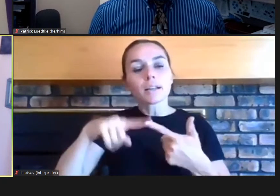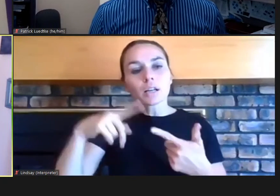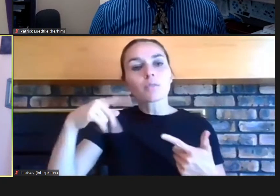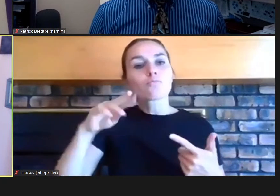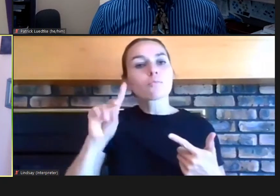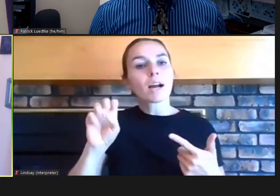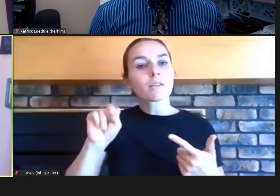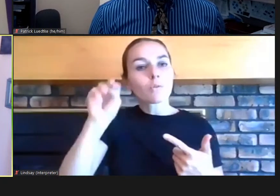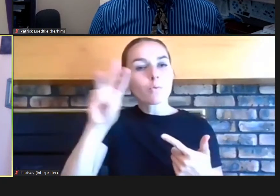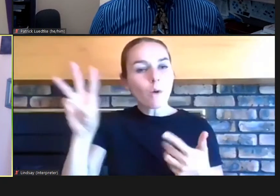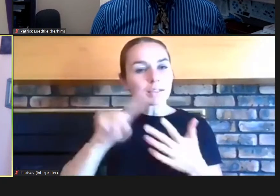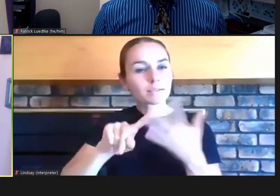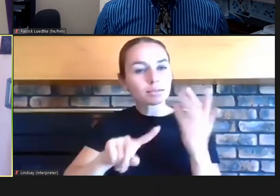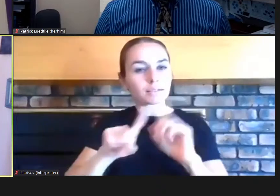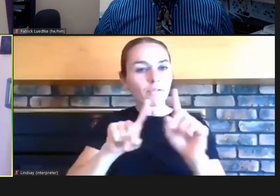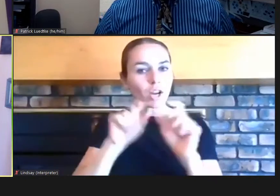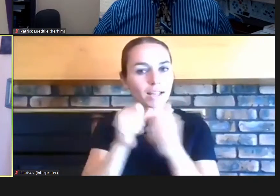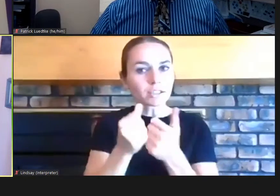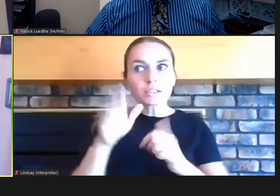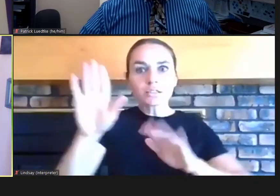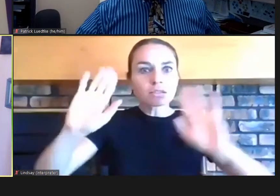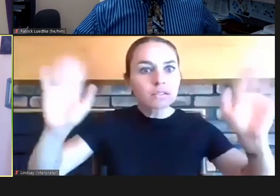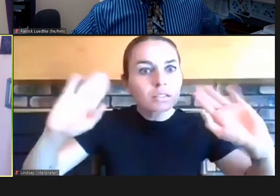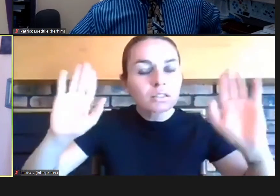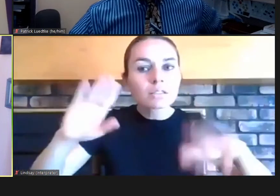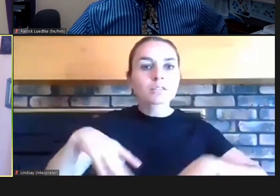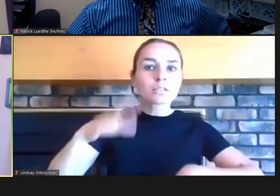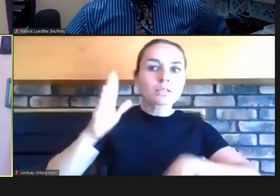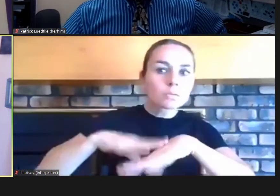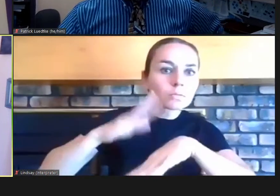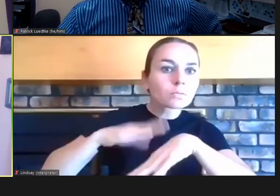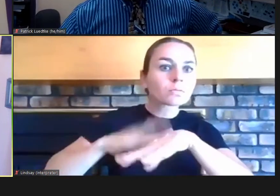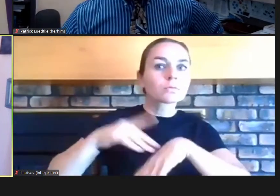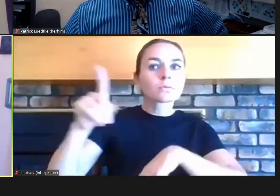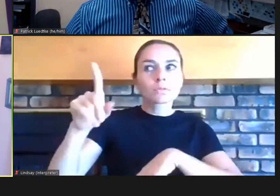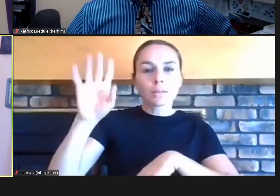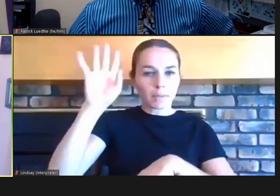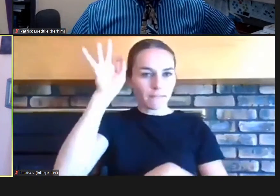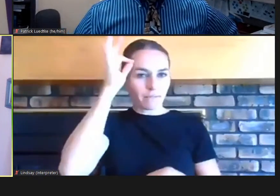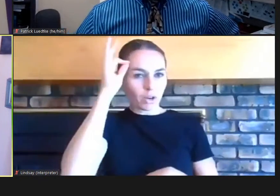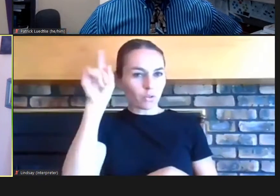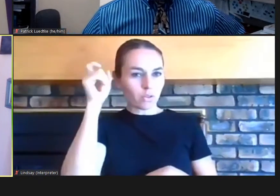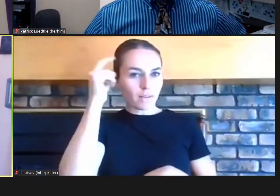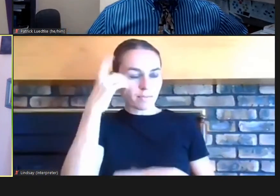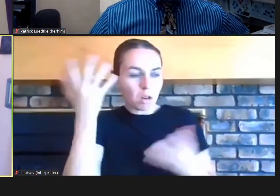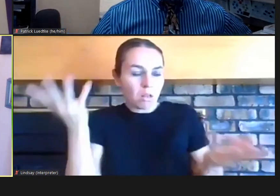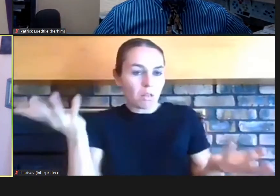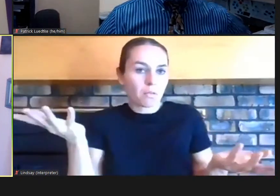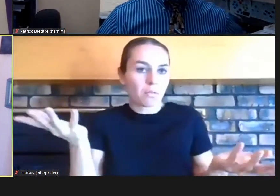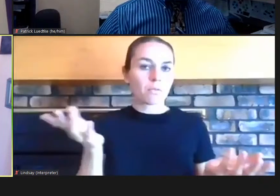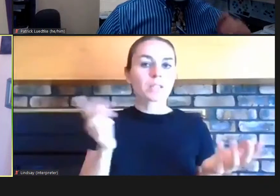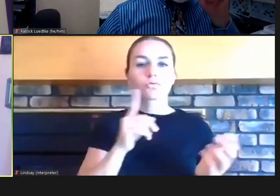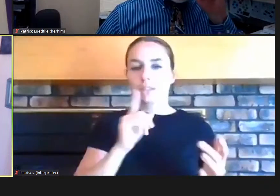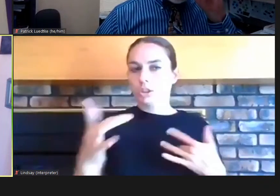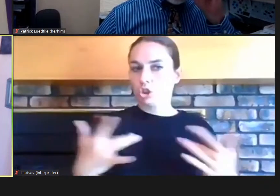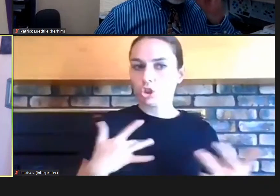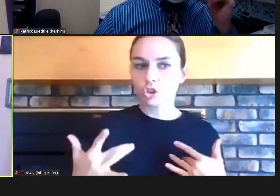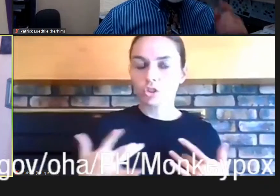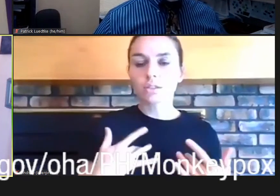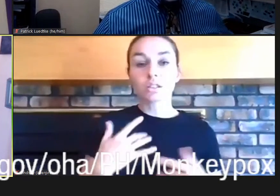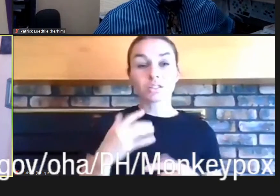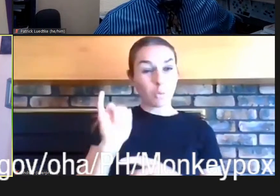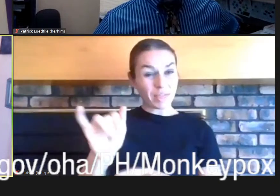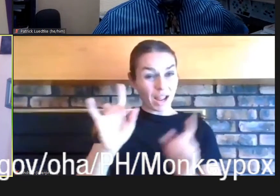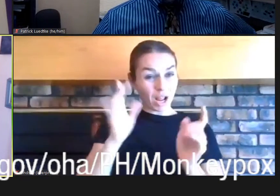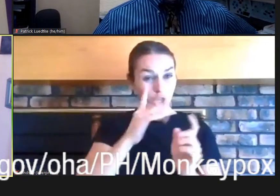the alarm, and the lack of urgency from the federal government is concerning. Would that urgency look any different if it wasn't